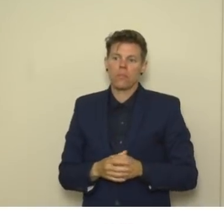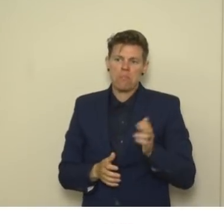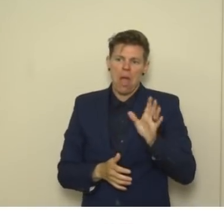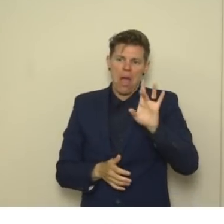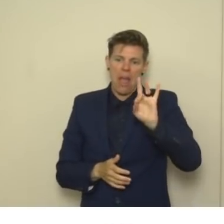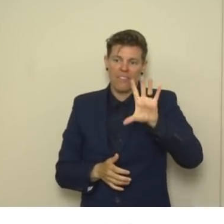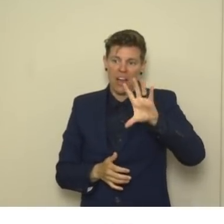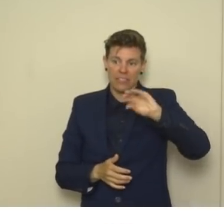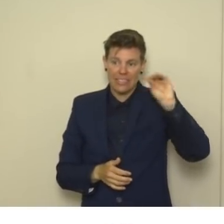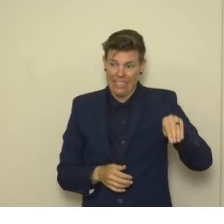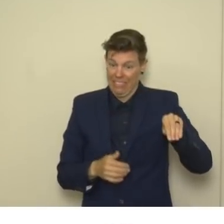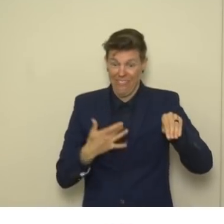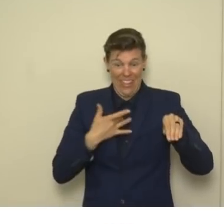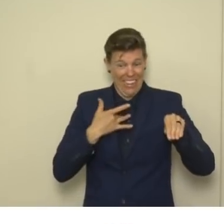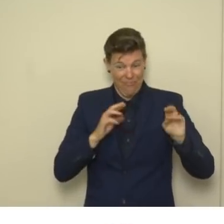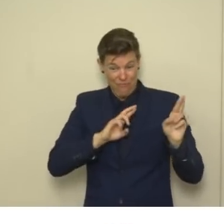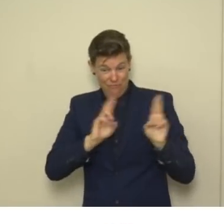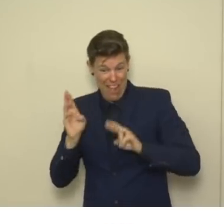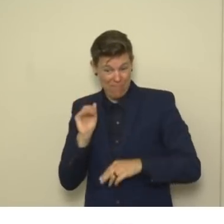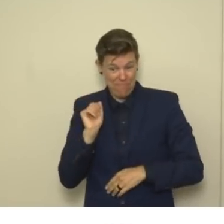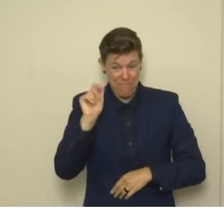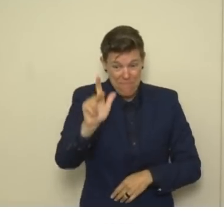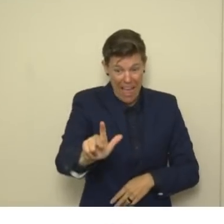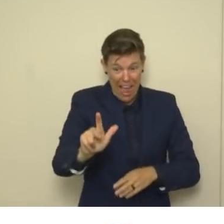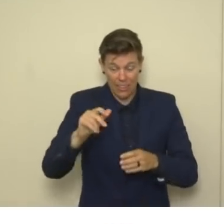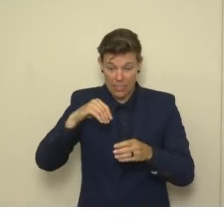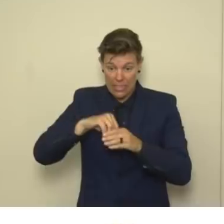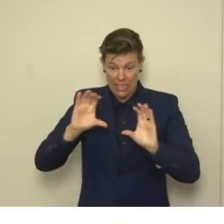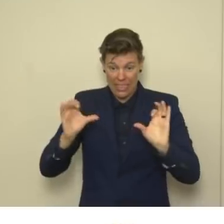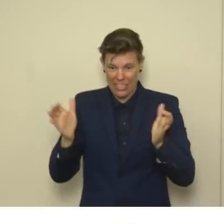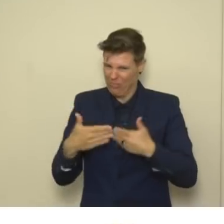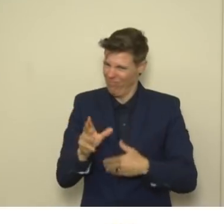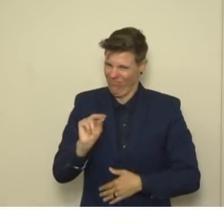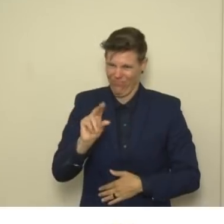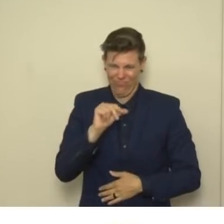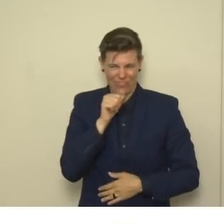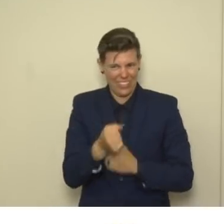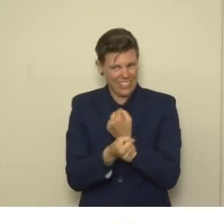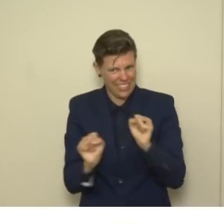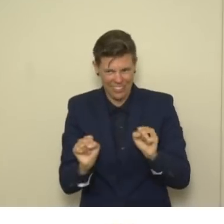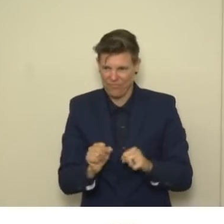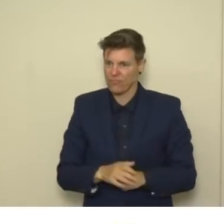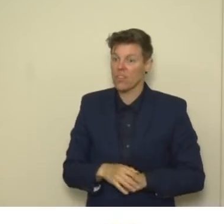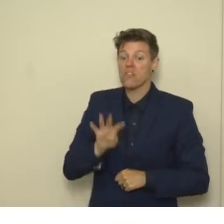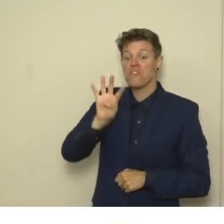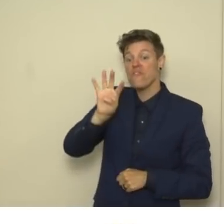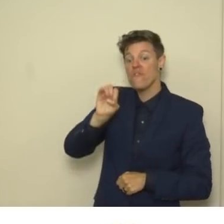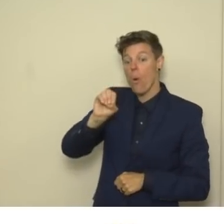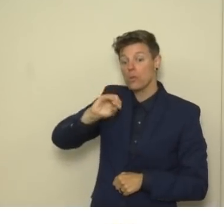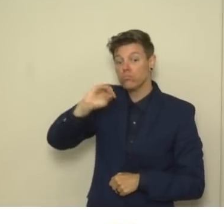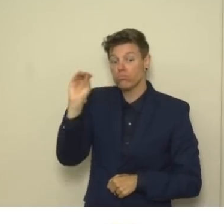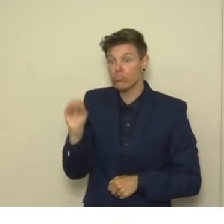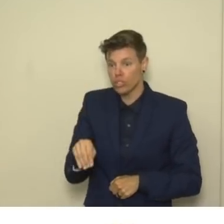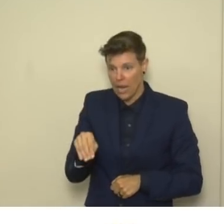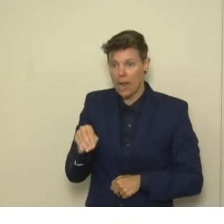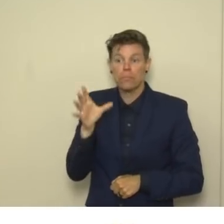work. I also want to point out that about 40% plus, it's growing, of parents don't believe it's safe for their kids